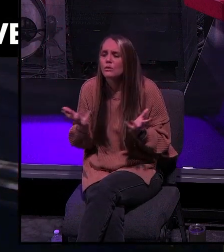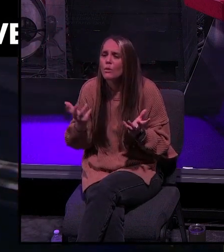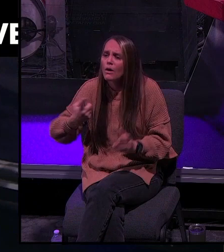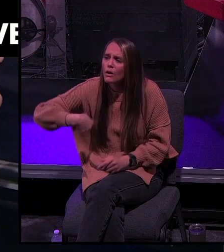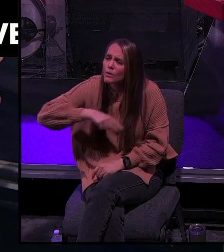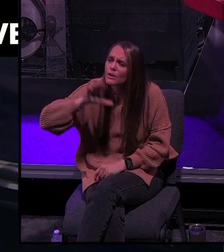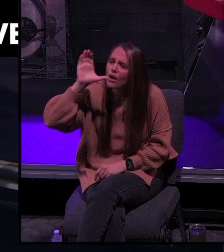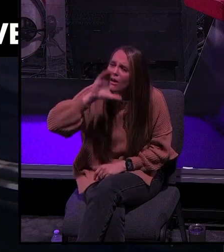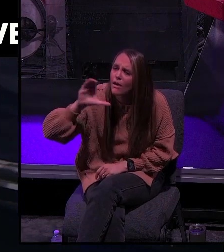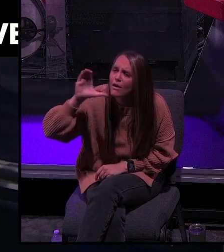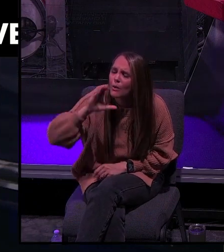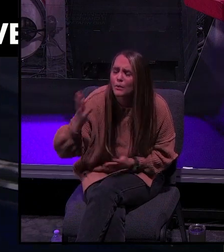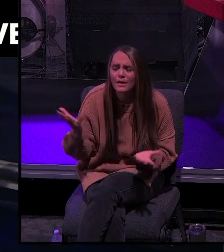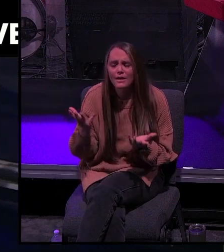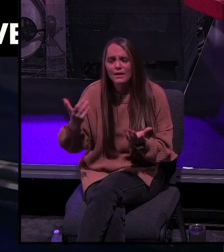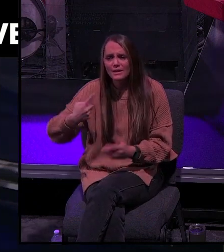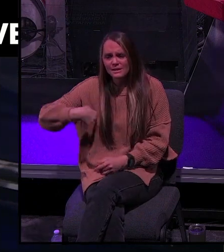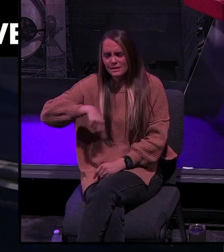see.